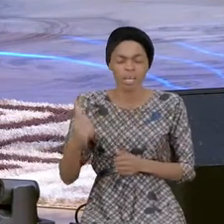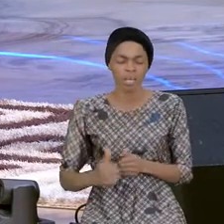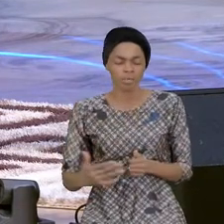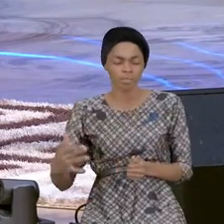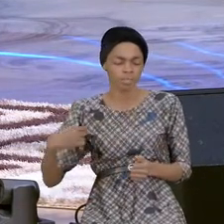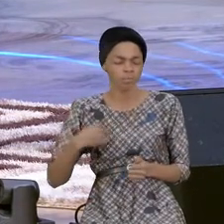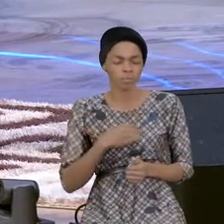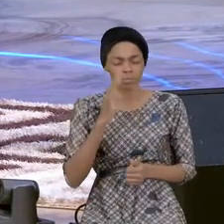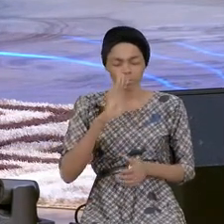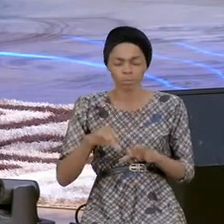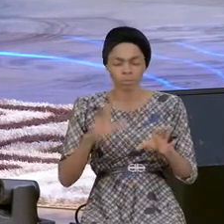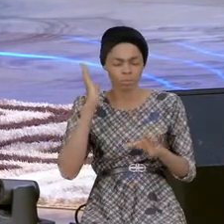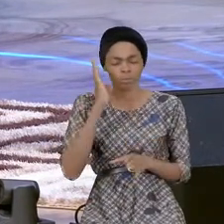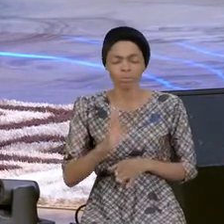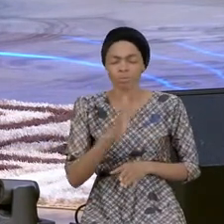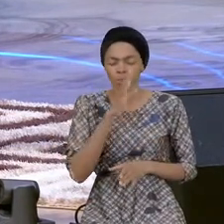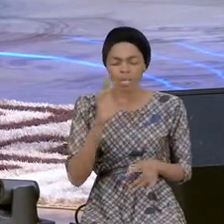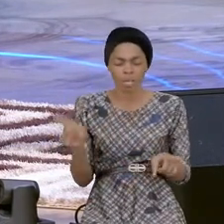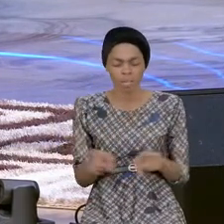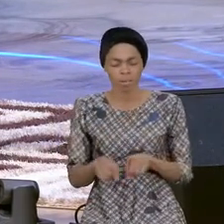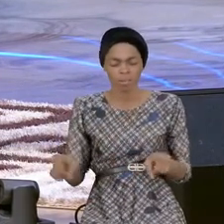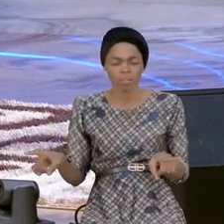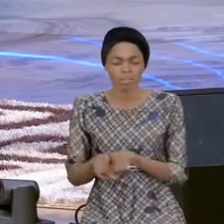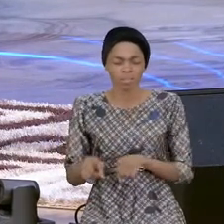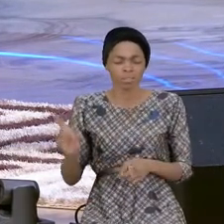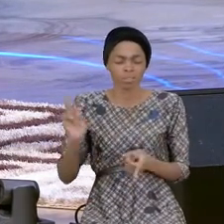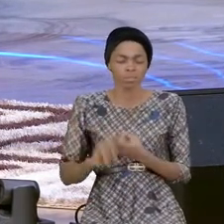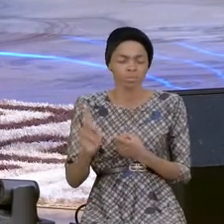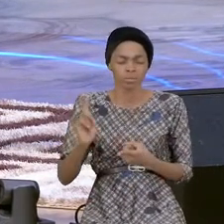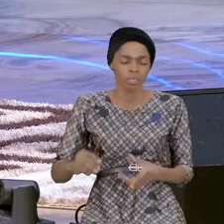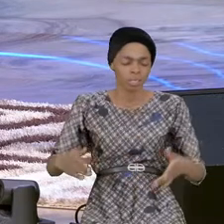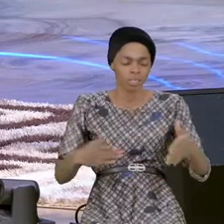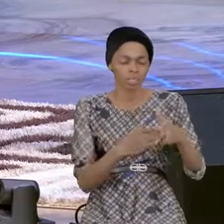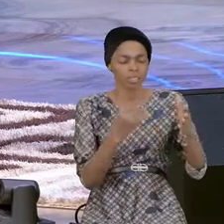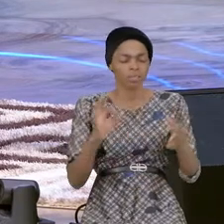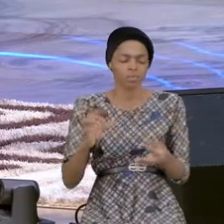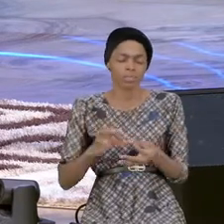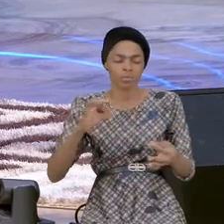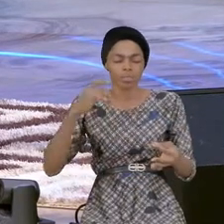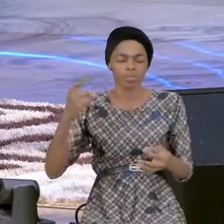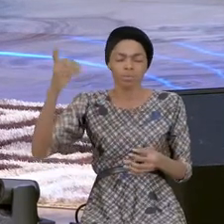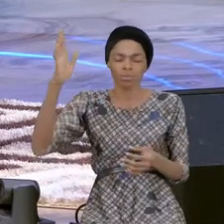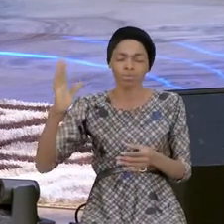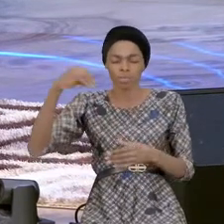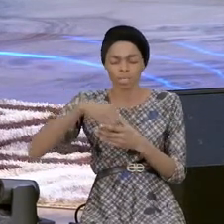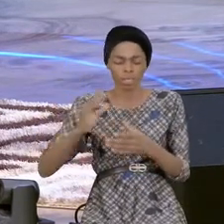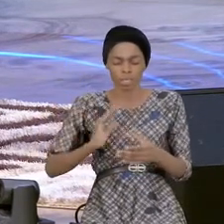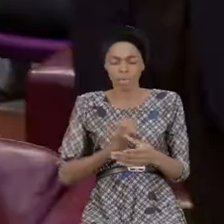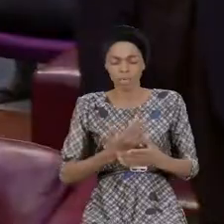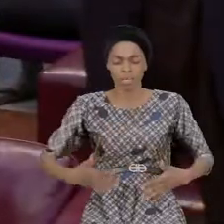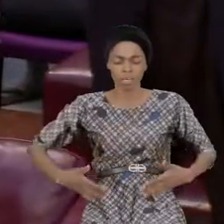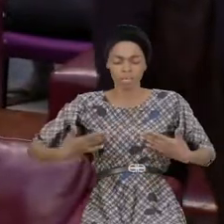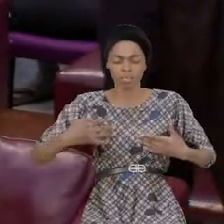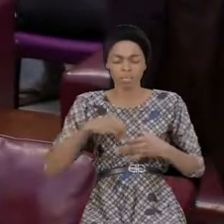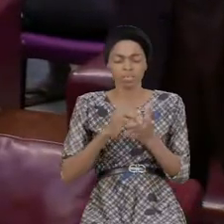will be according to the empowerment of the Spirit of God in our lives in Jesus'